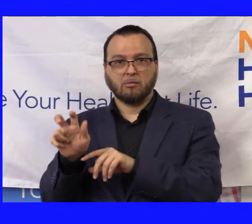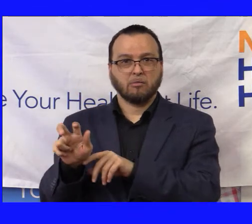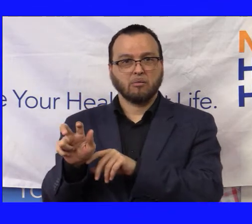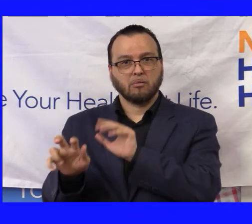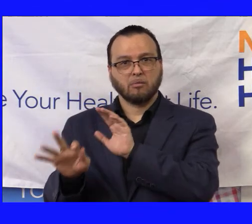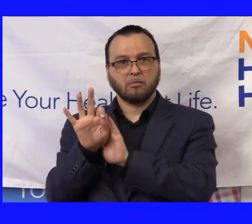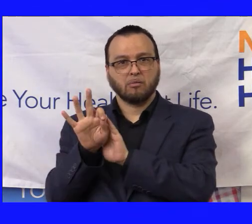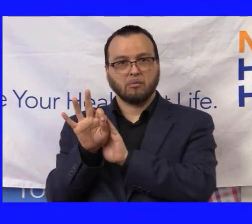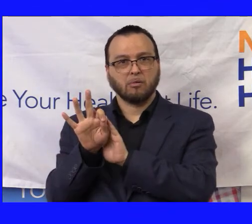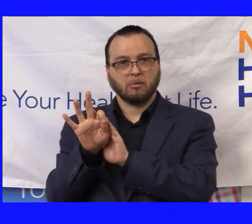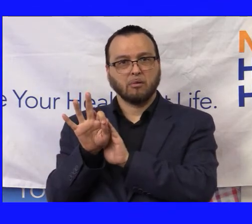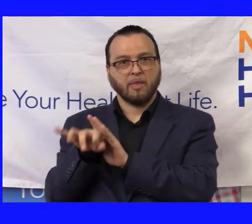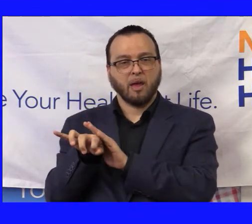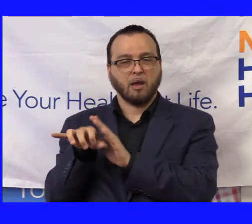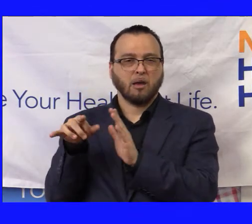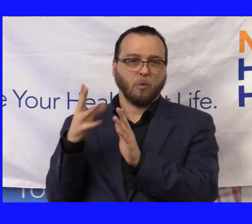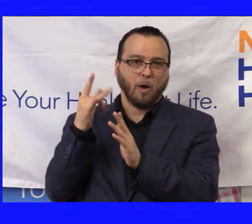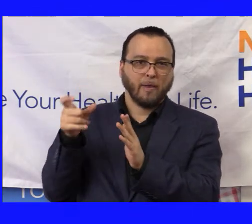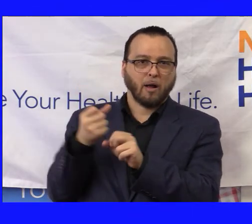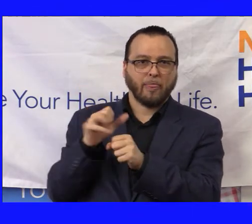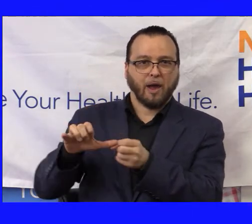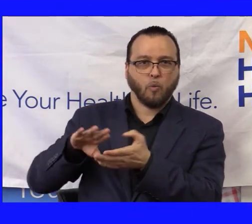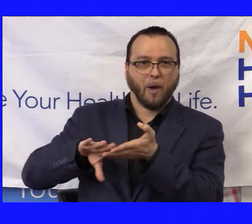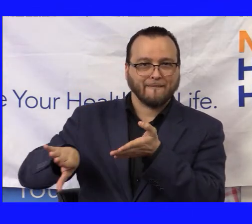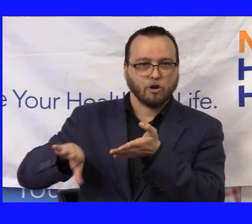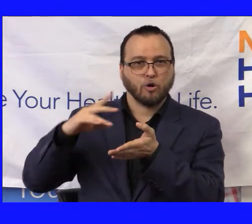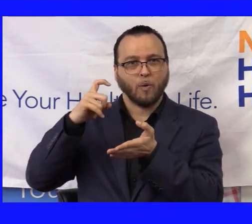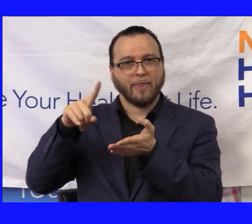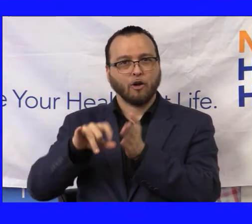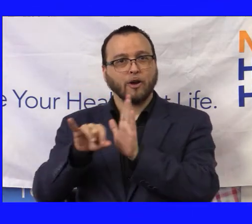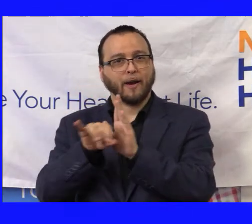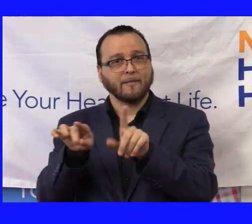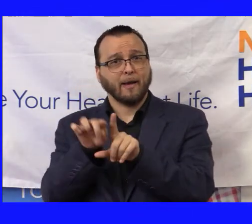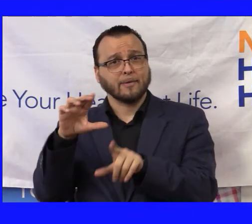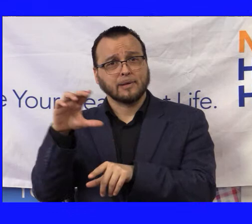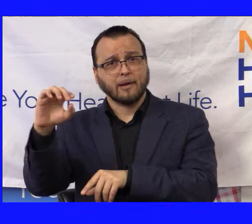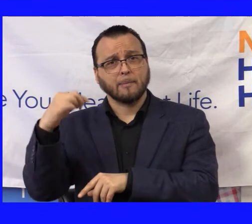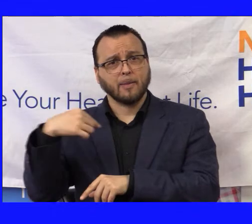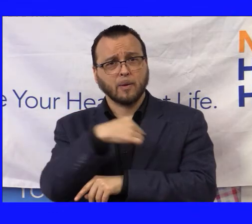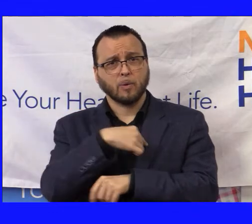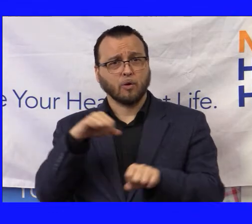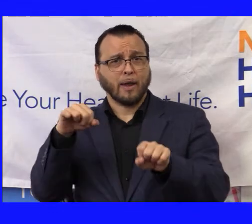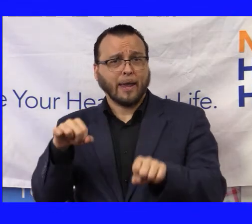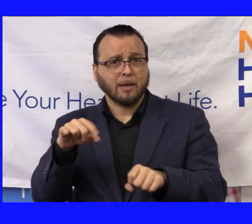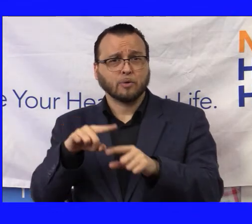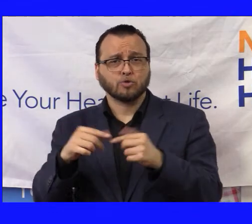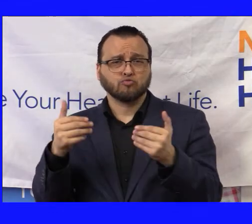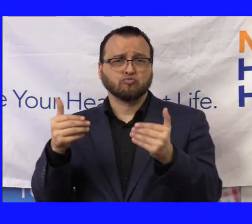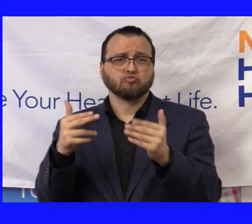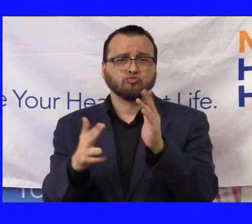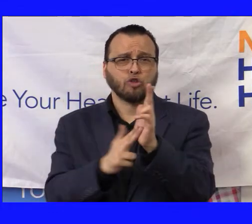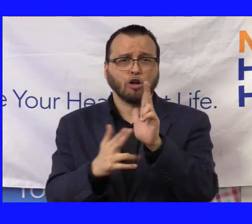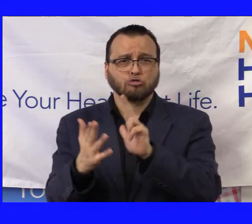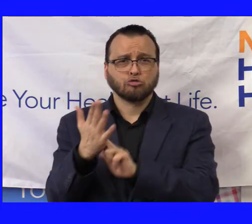were given the waiver and why they are identified as a firm that we were able to enter a contract with. Well, I will say that